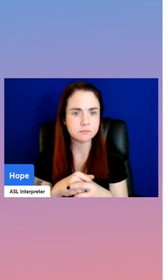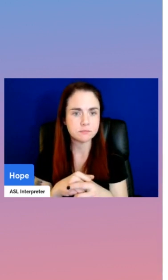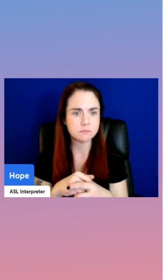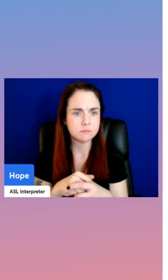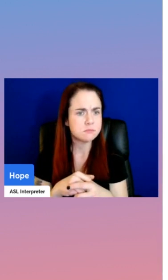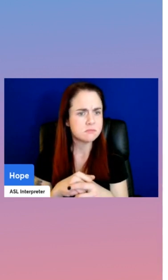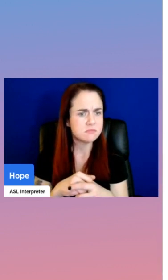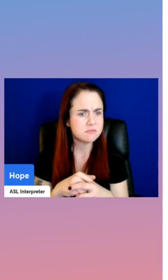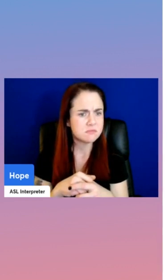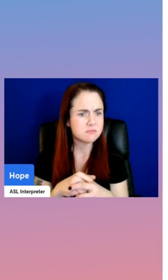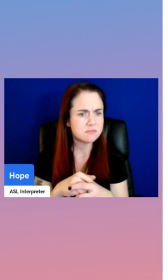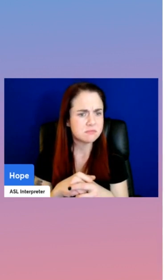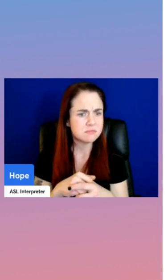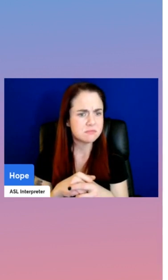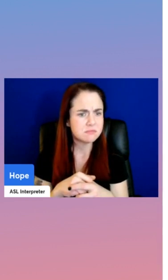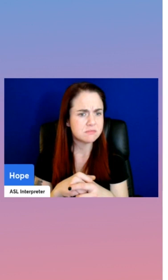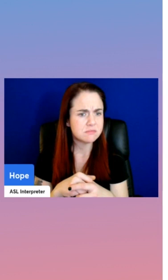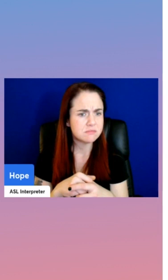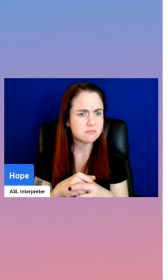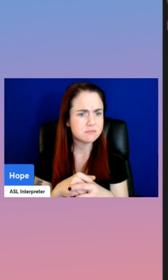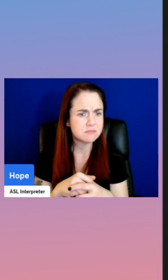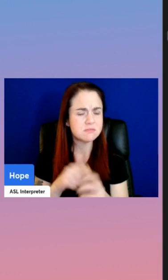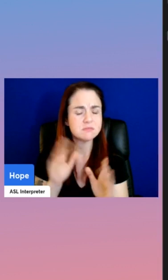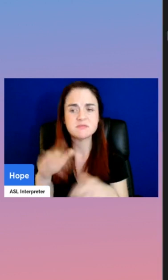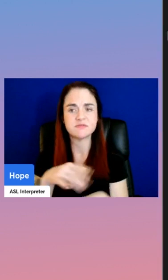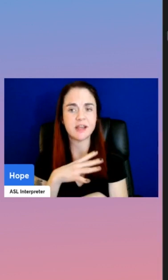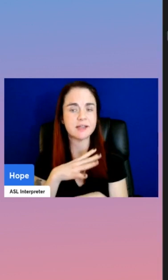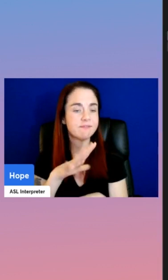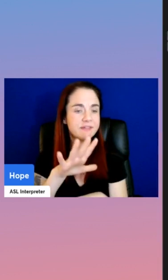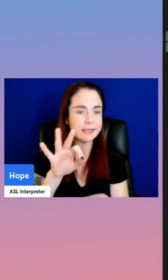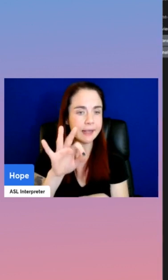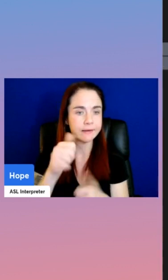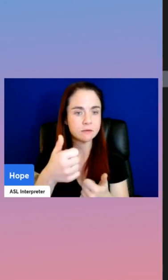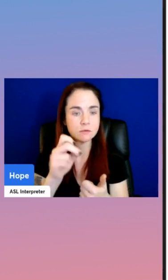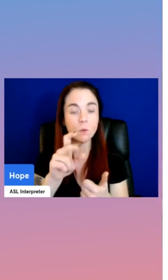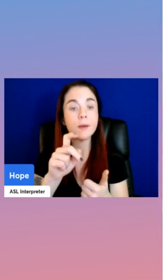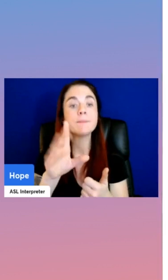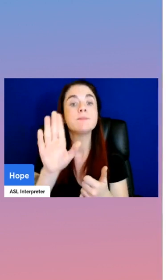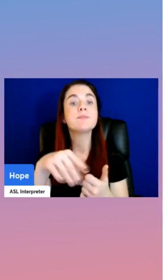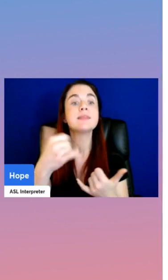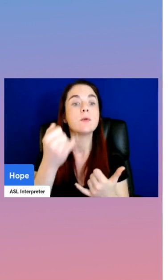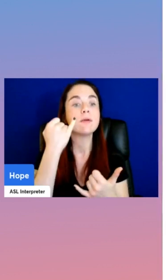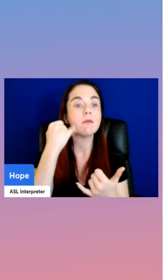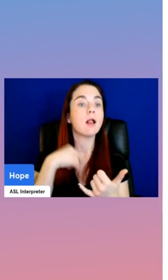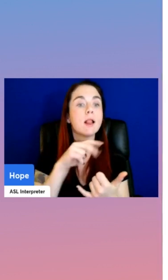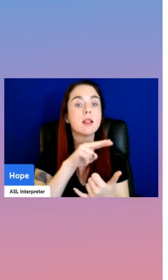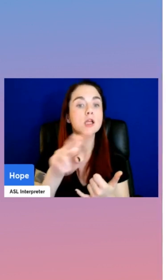Oh, 58, it's too late. Say 59. Right, so now if I go here to channels,